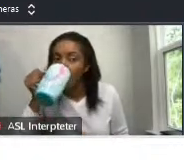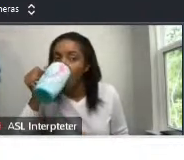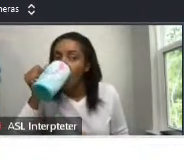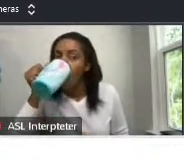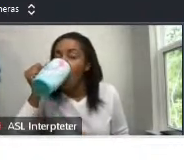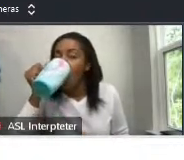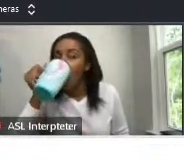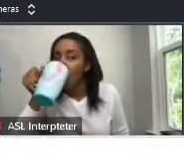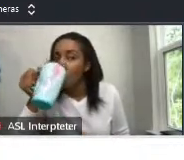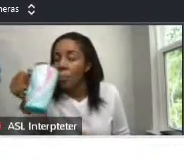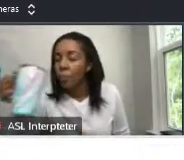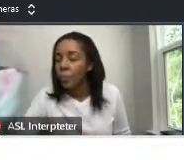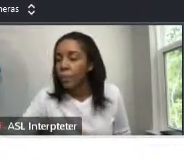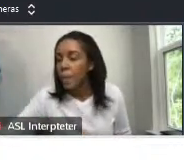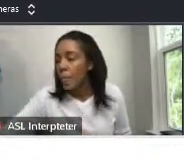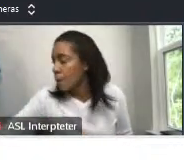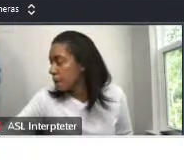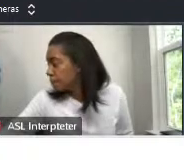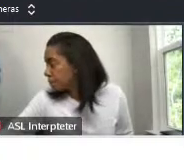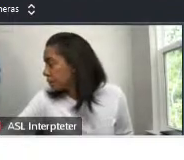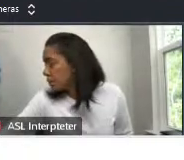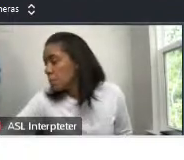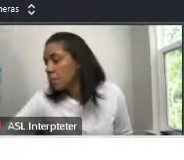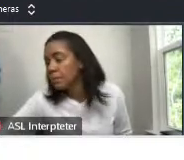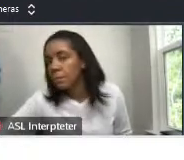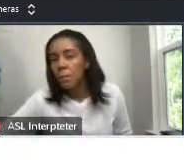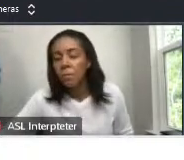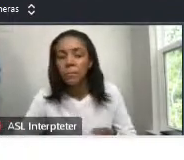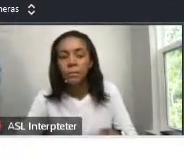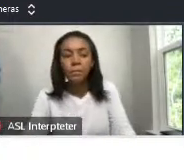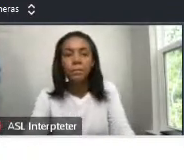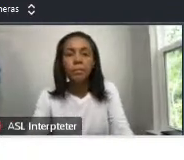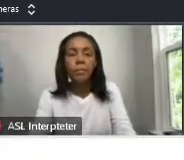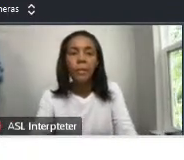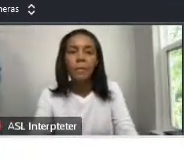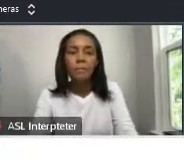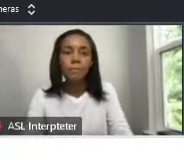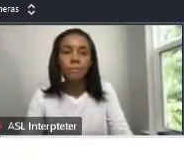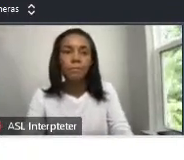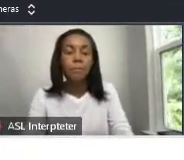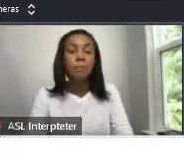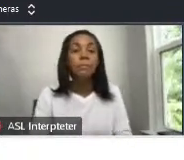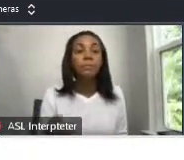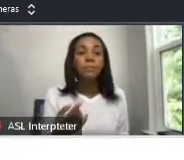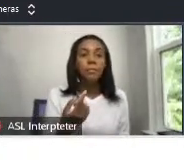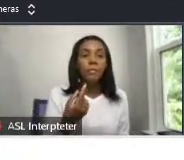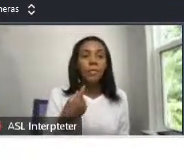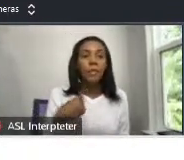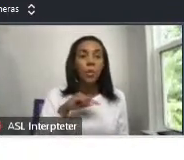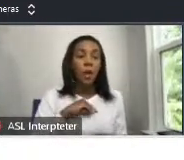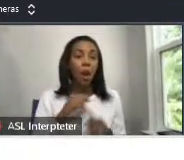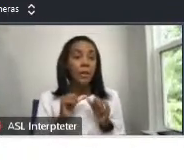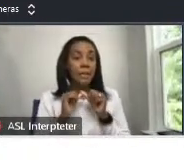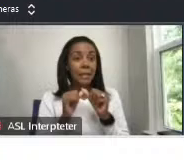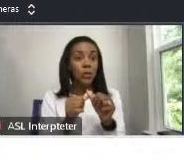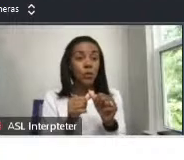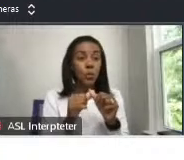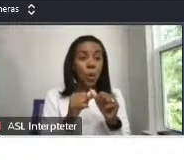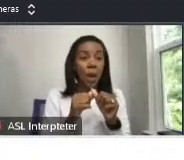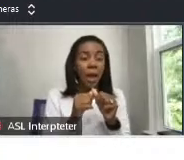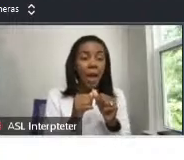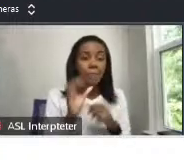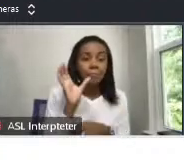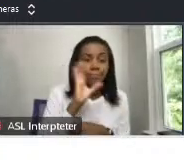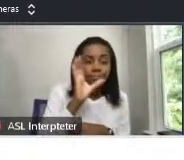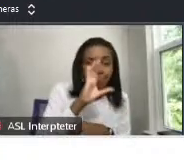been known, and it's in the public domain. We are continuing to explore ways to make sure that the